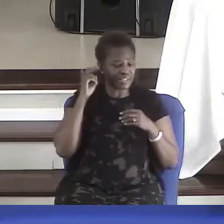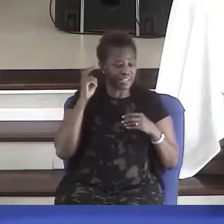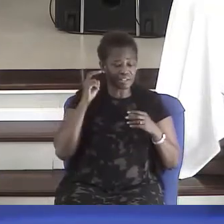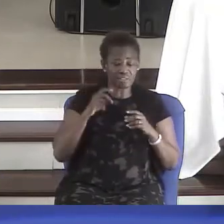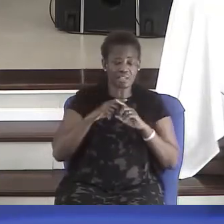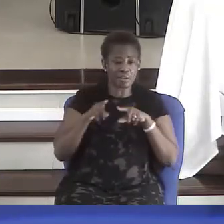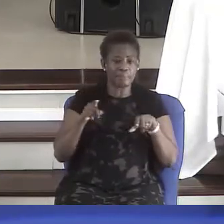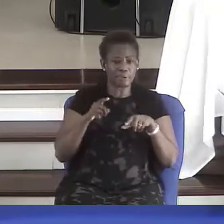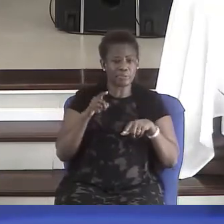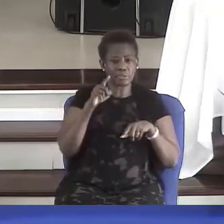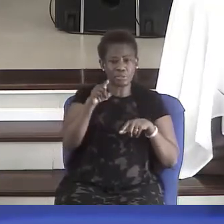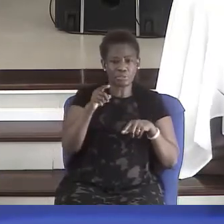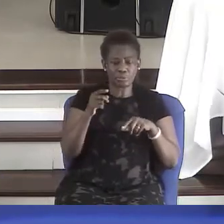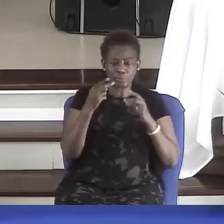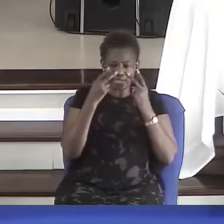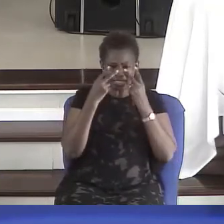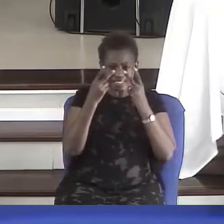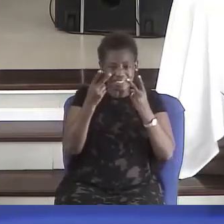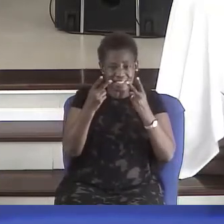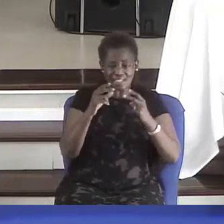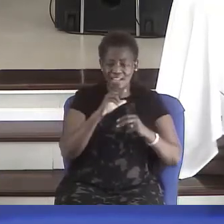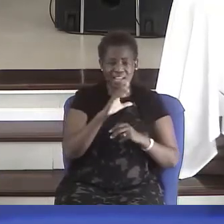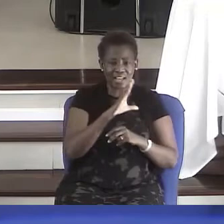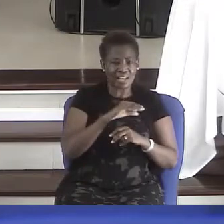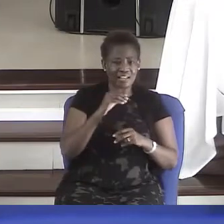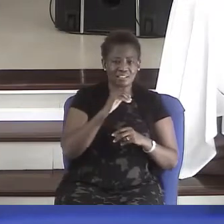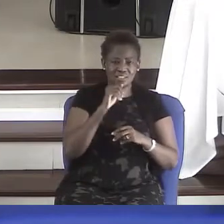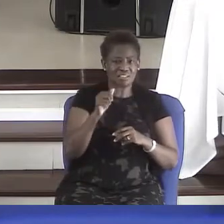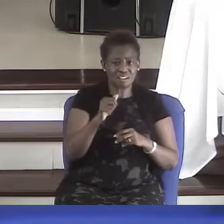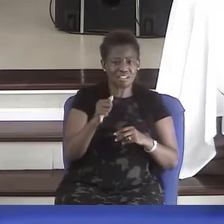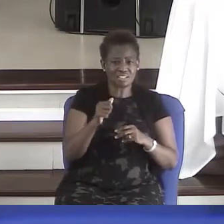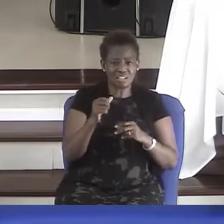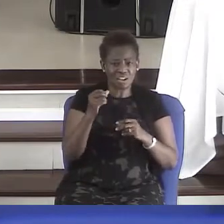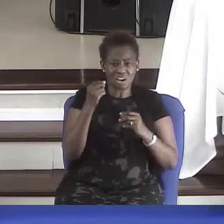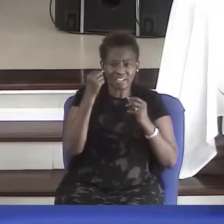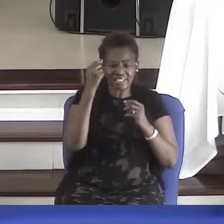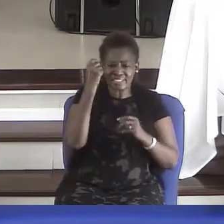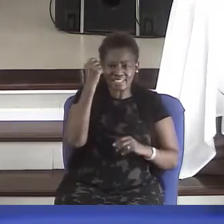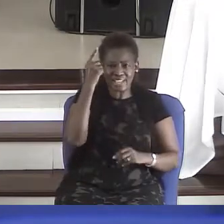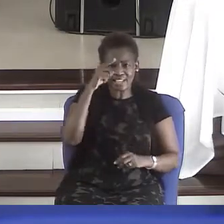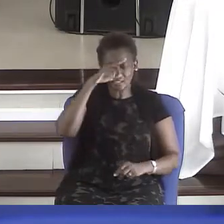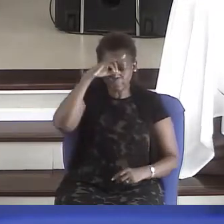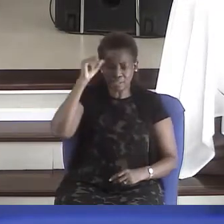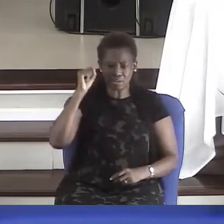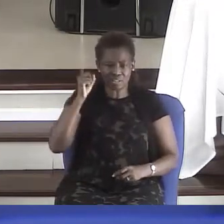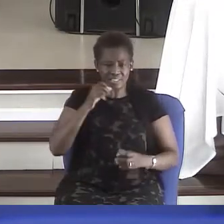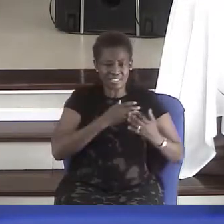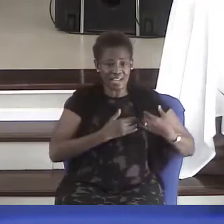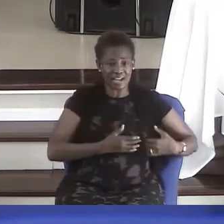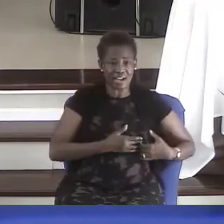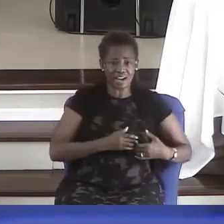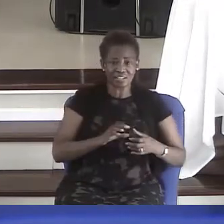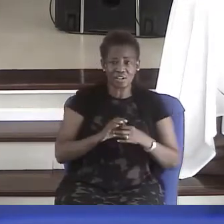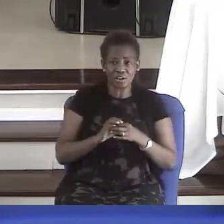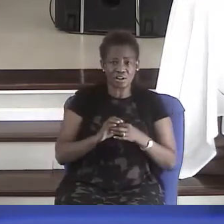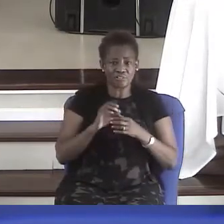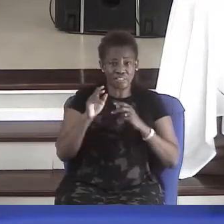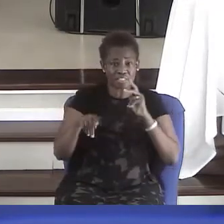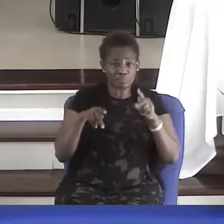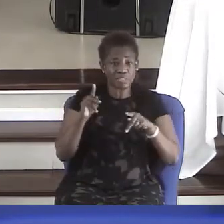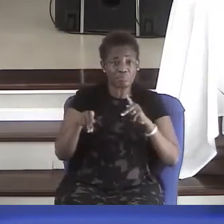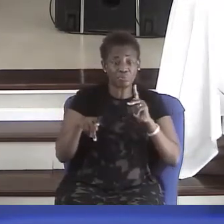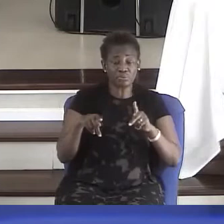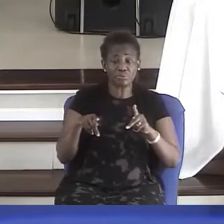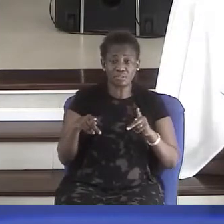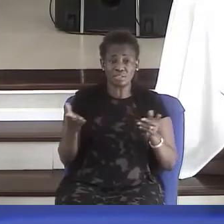perceive. You get the gist? For the heart of this people is what?